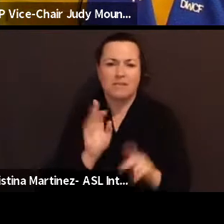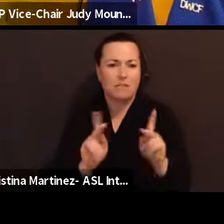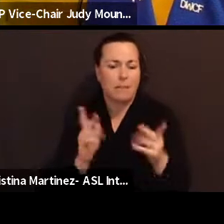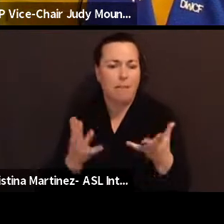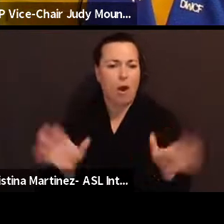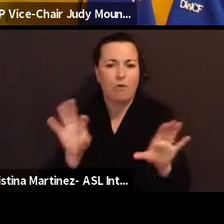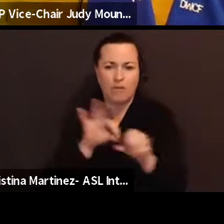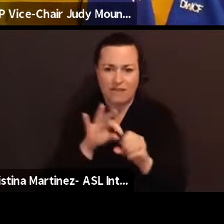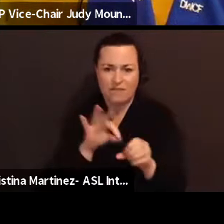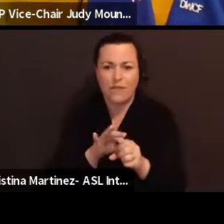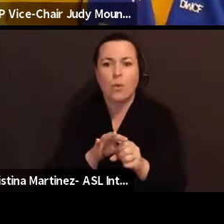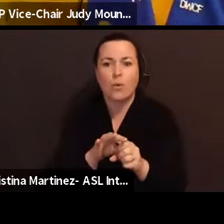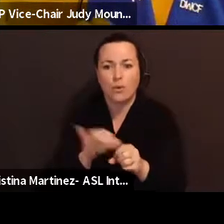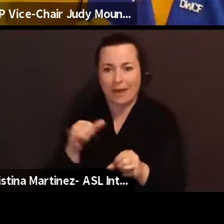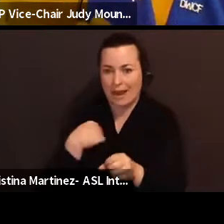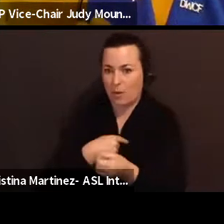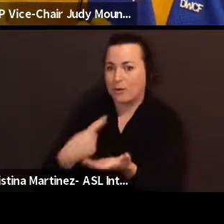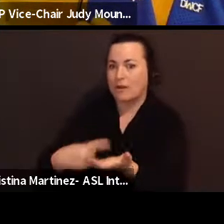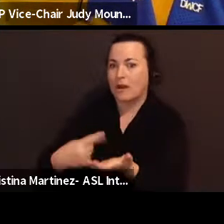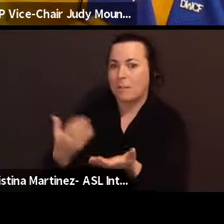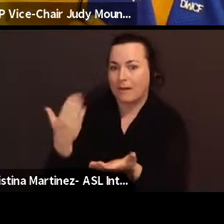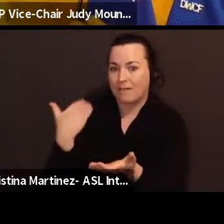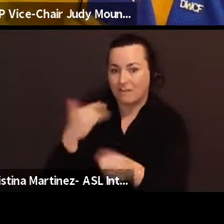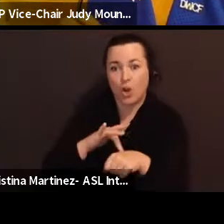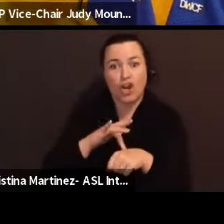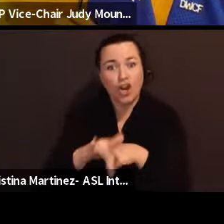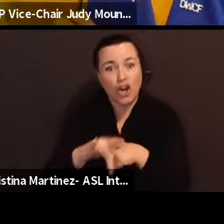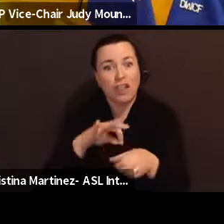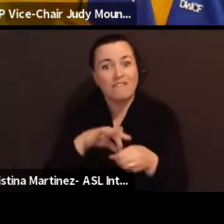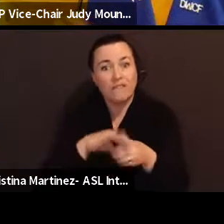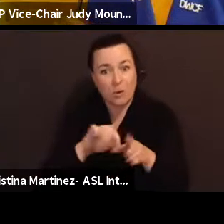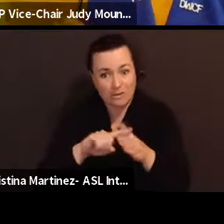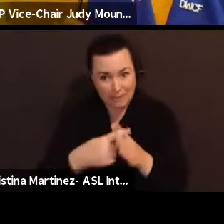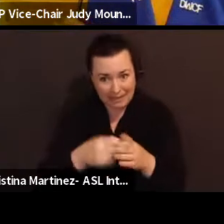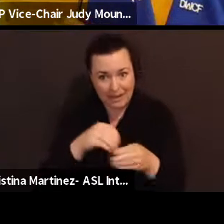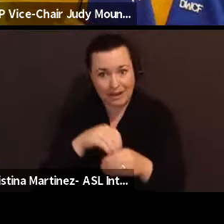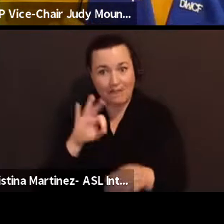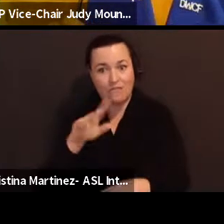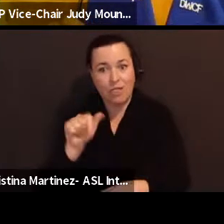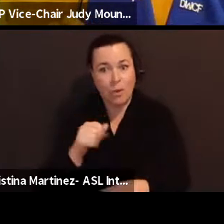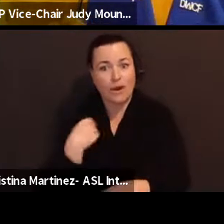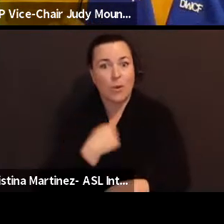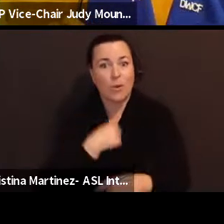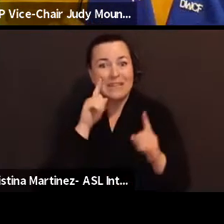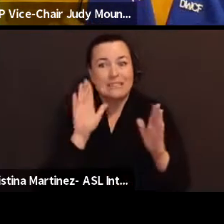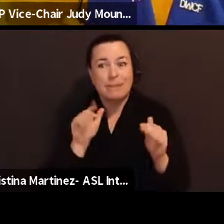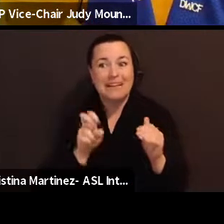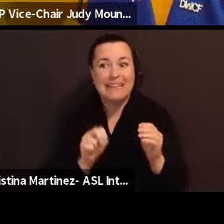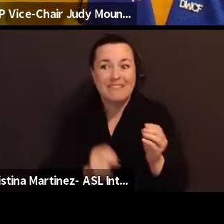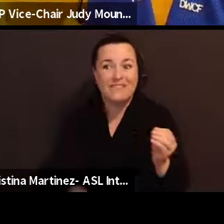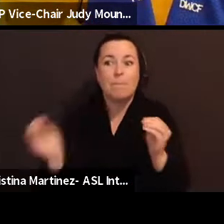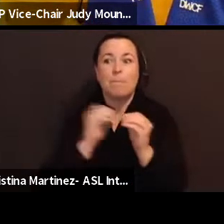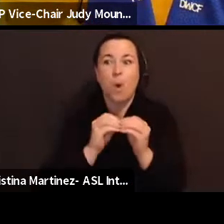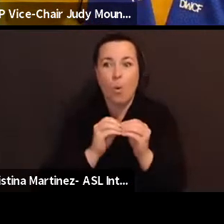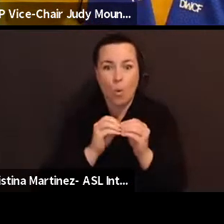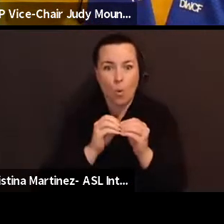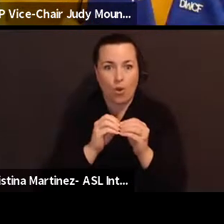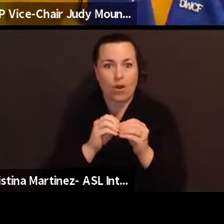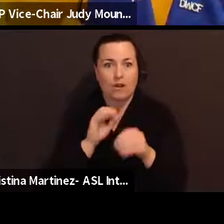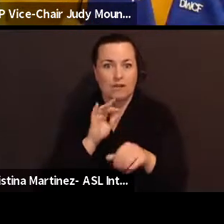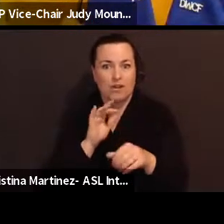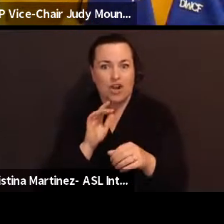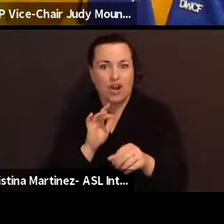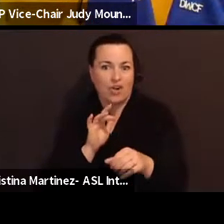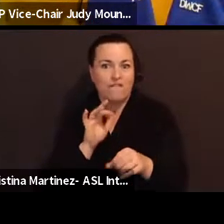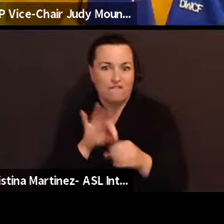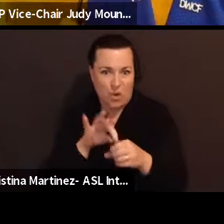early voting has begun in Florida, and we are expecting even higher record turnout this weekend. Can we count on you to